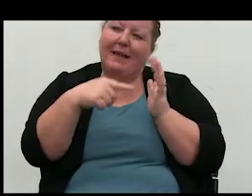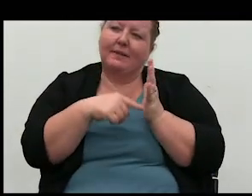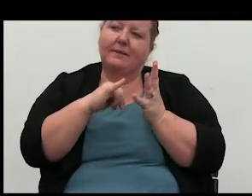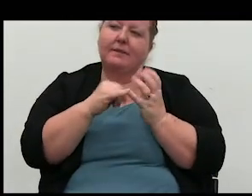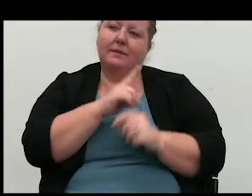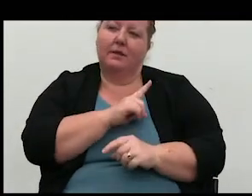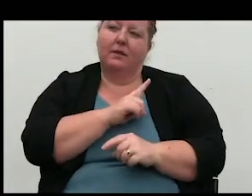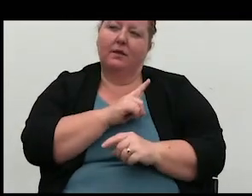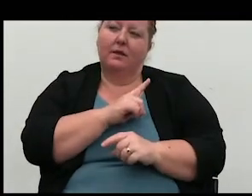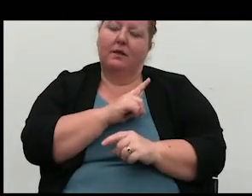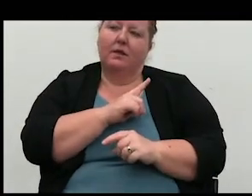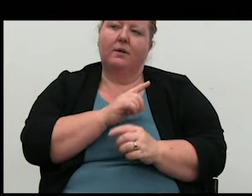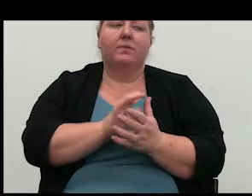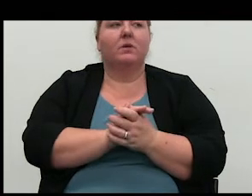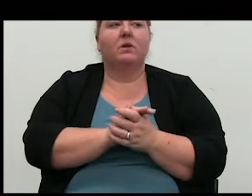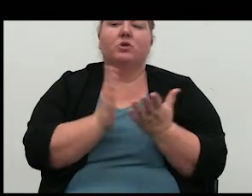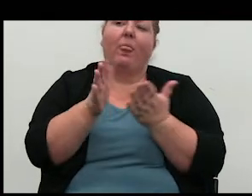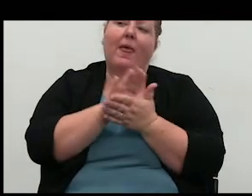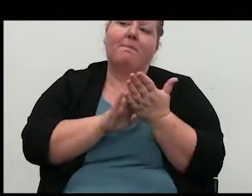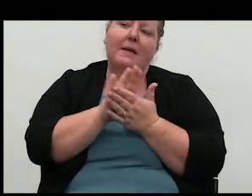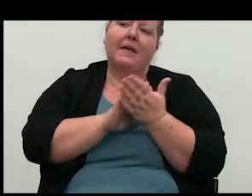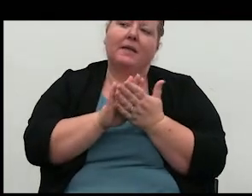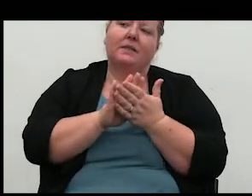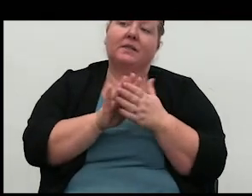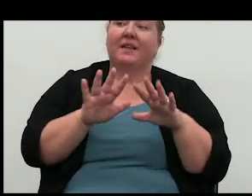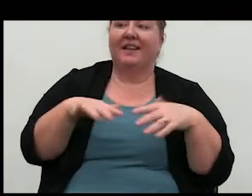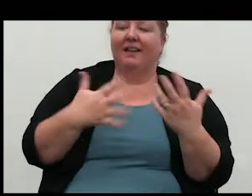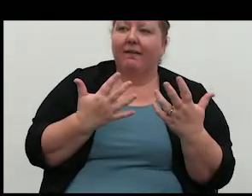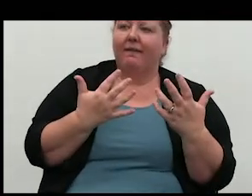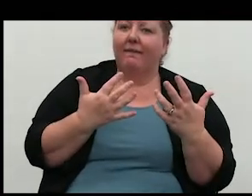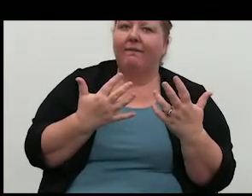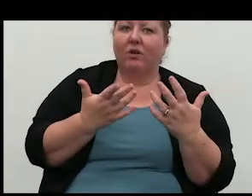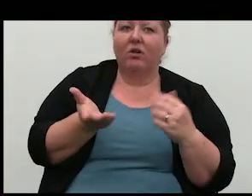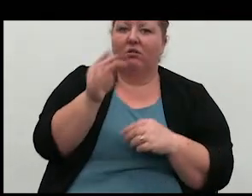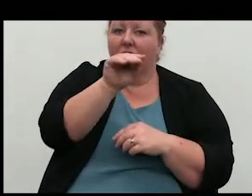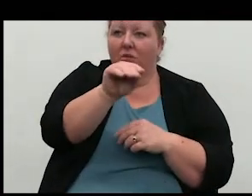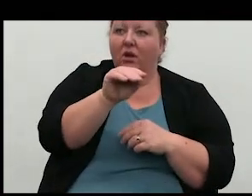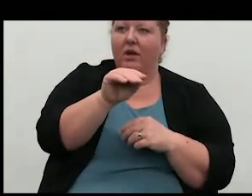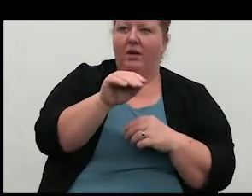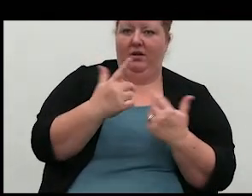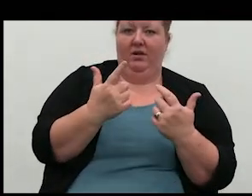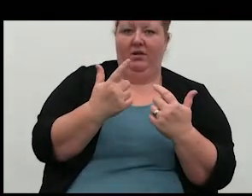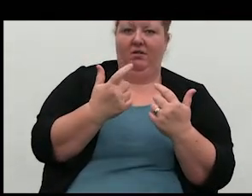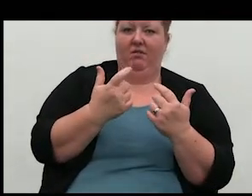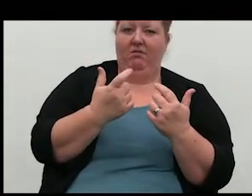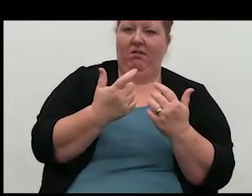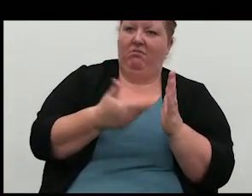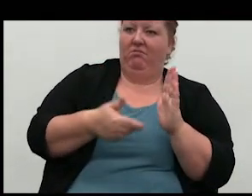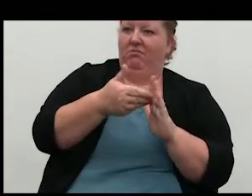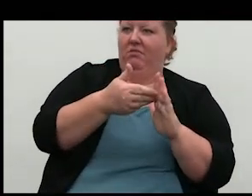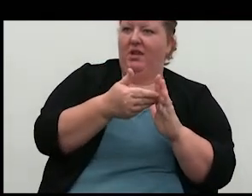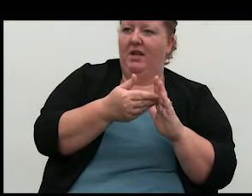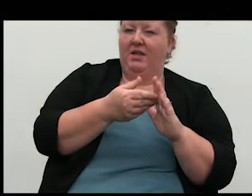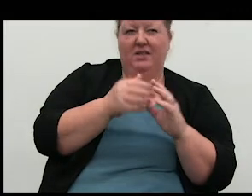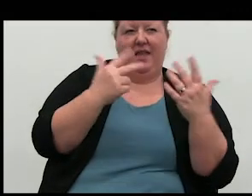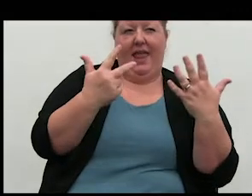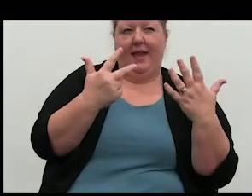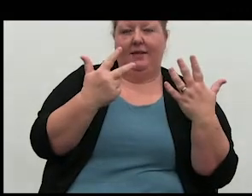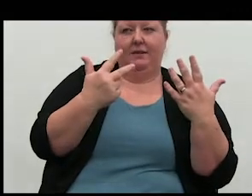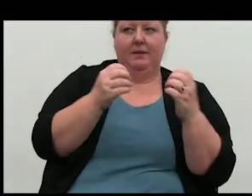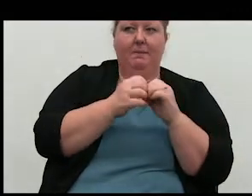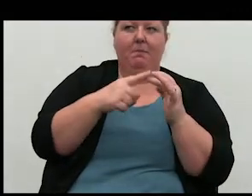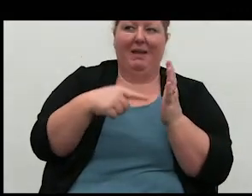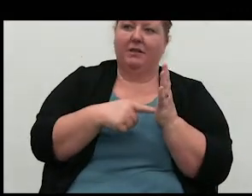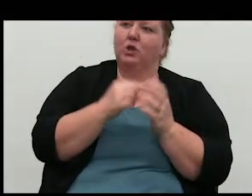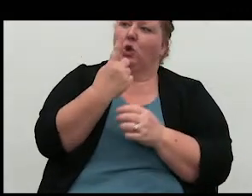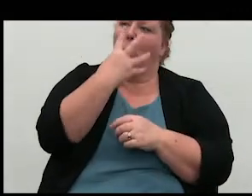digits, which makes it, if you put in a reference bit at either end, that would be 8 bits. So one